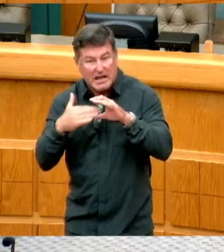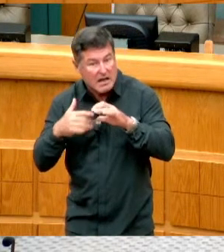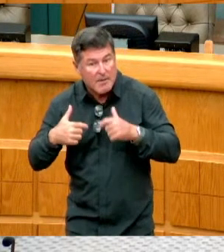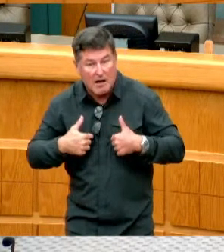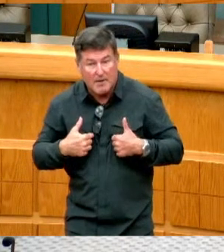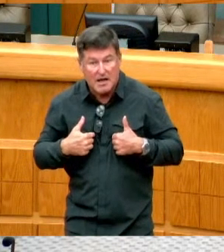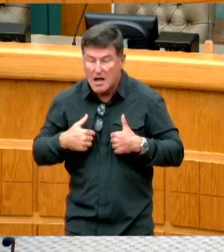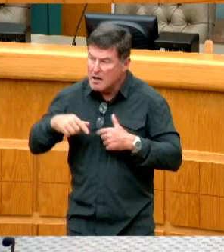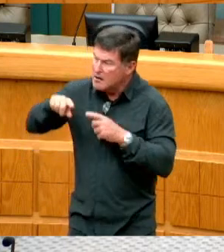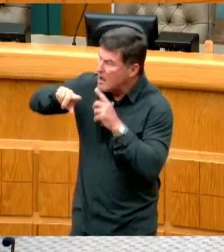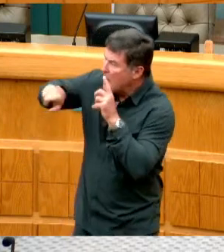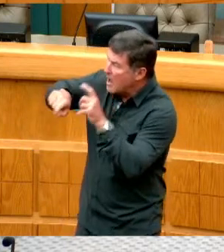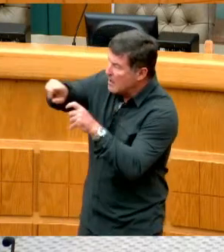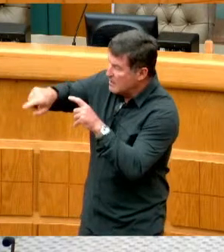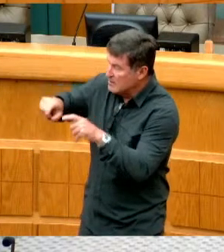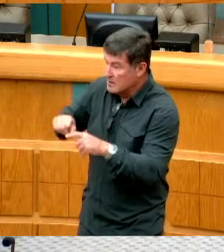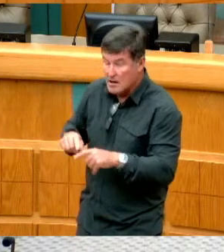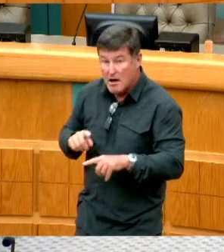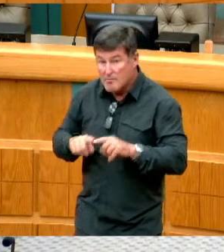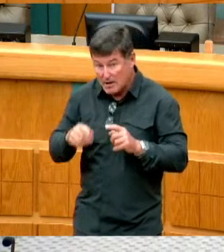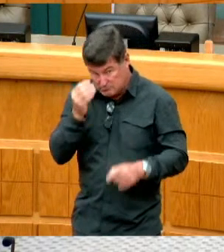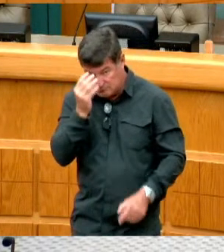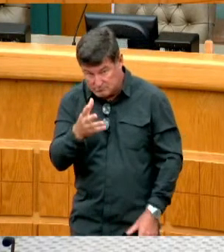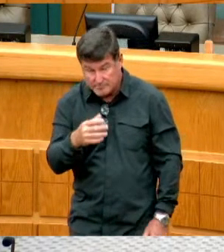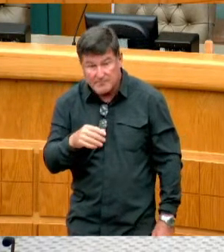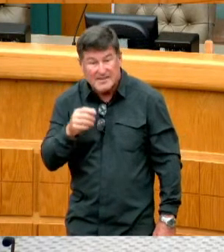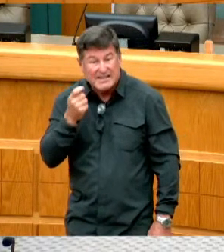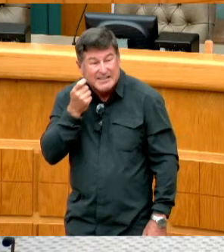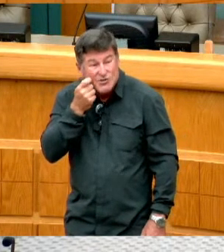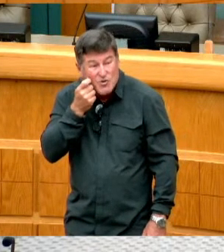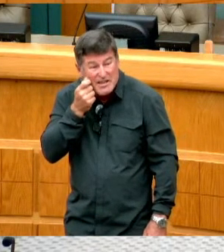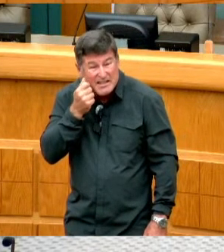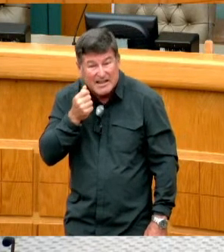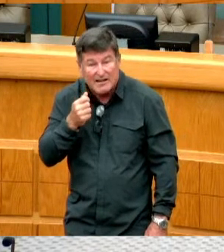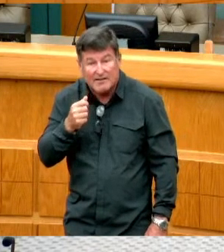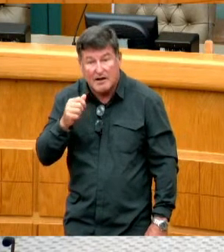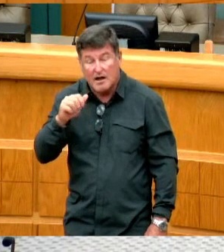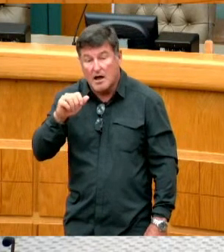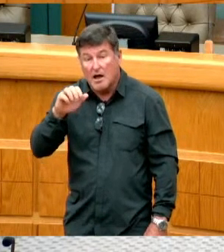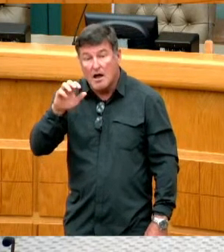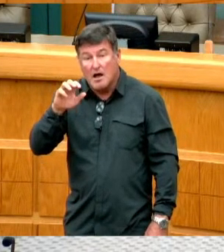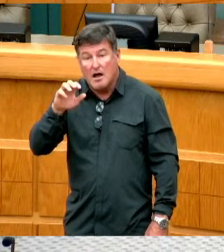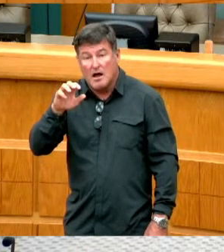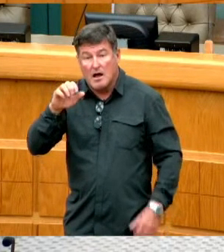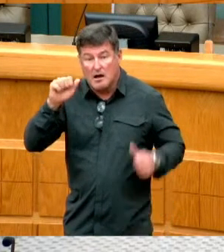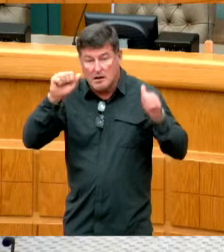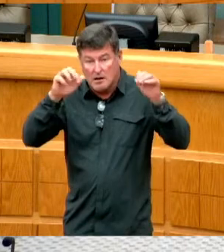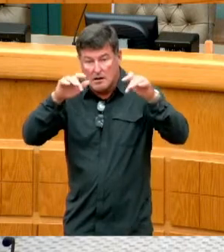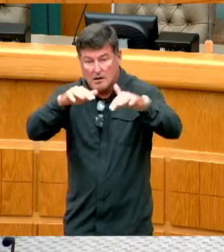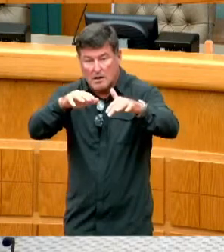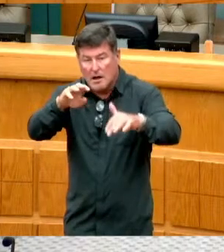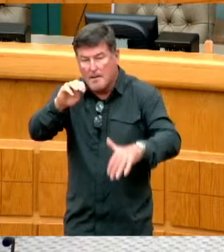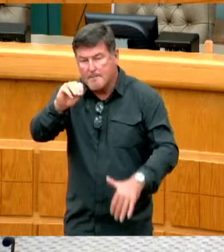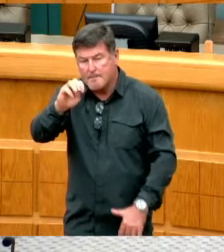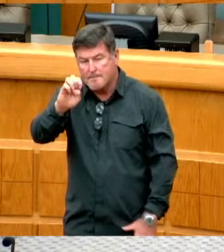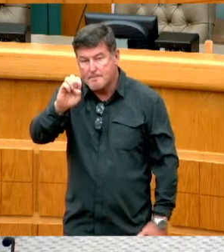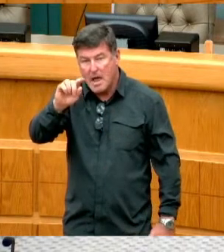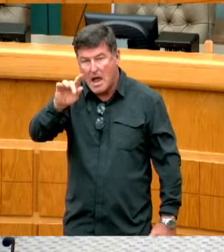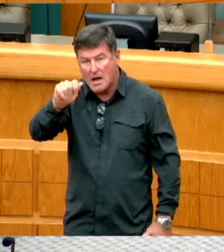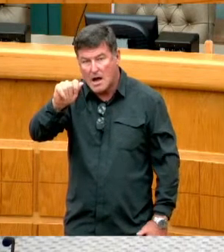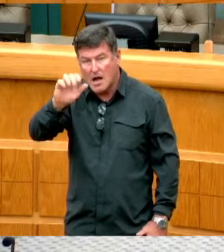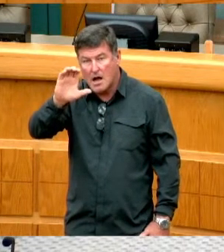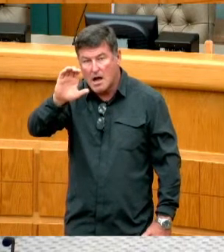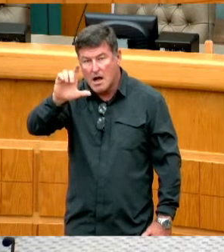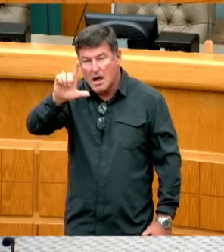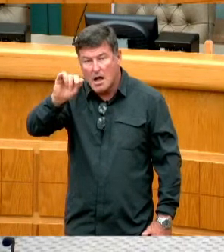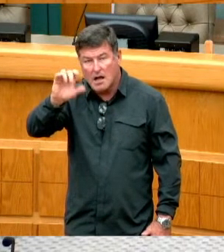questions, but the last mega clinic was for over 65 and those with comorbidities, and it just seems like we should be